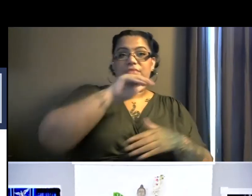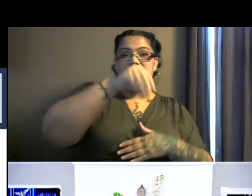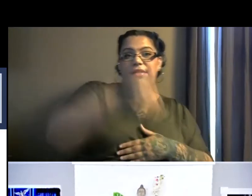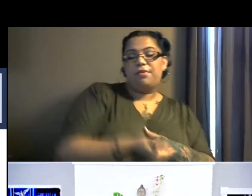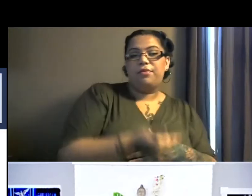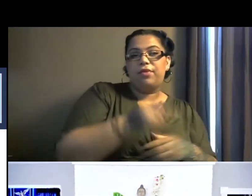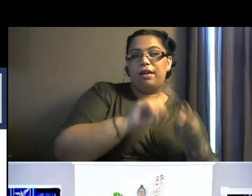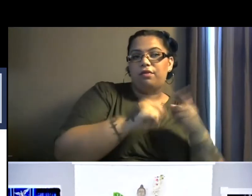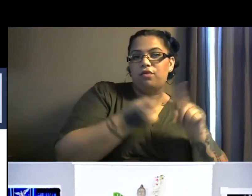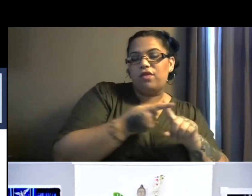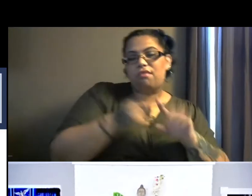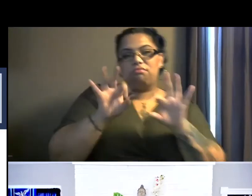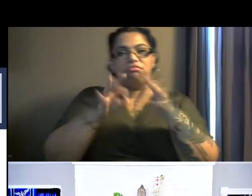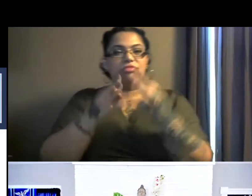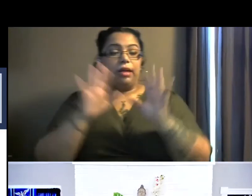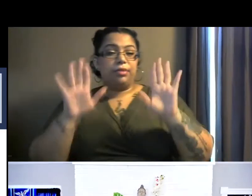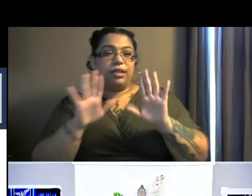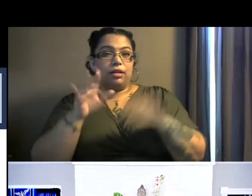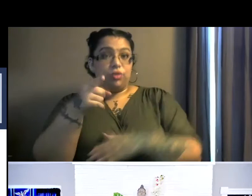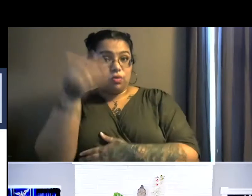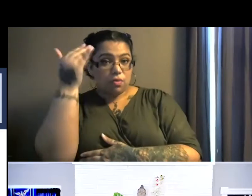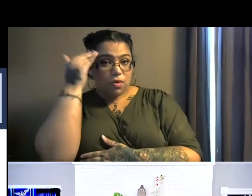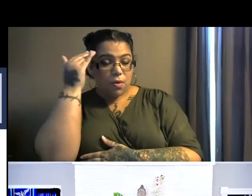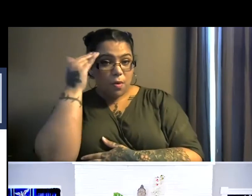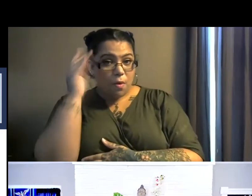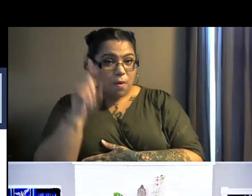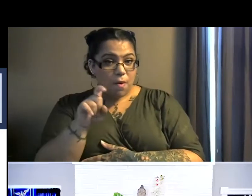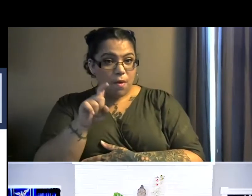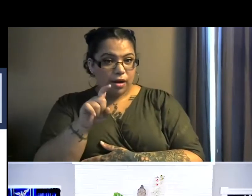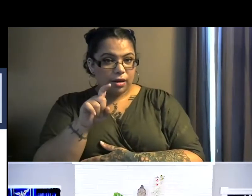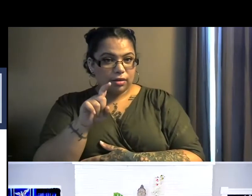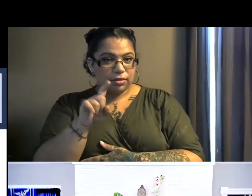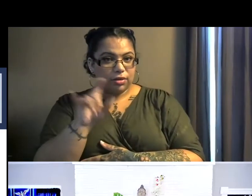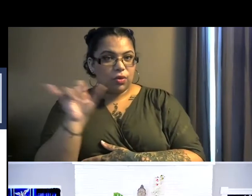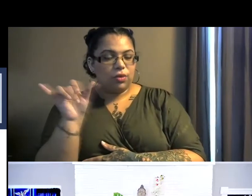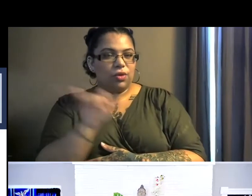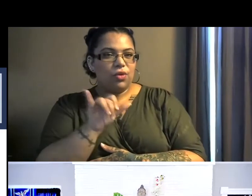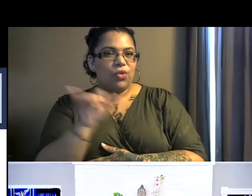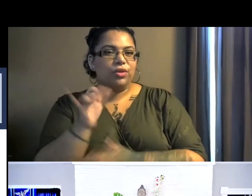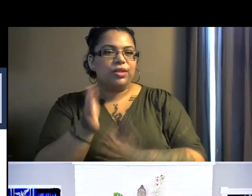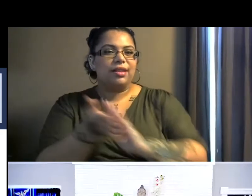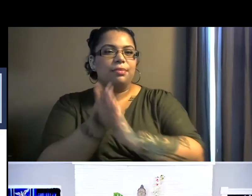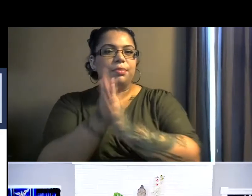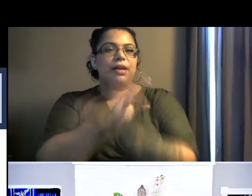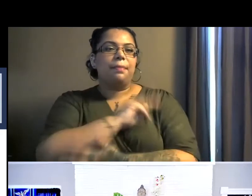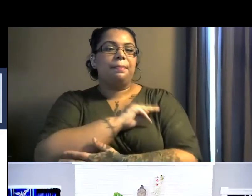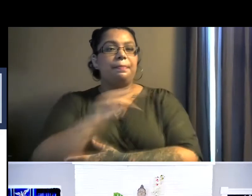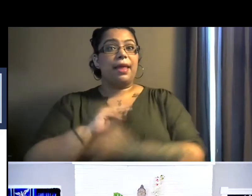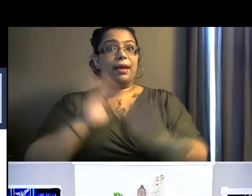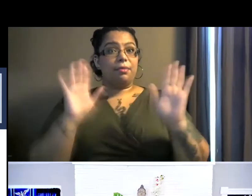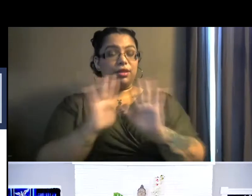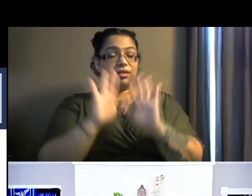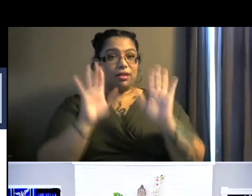Sunday, did you know it is also Become a Member Sunday?